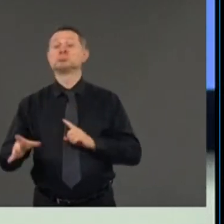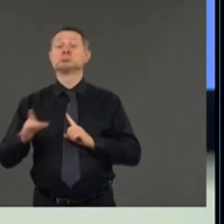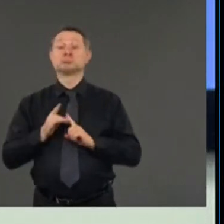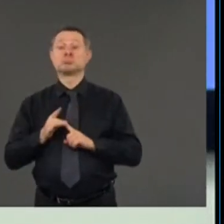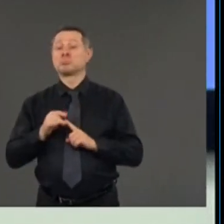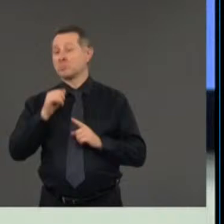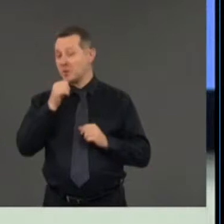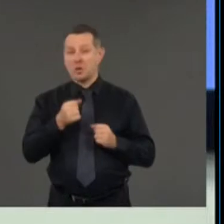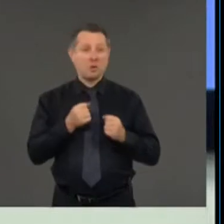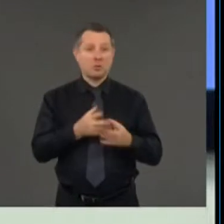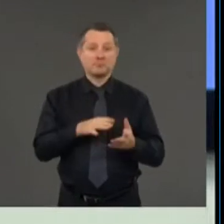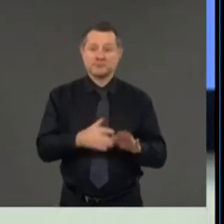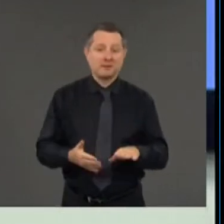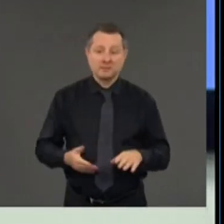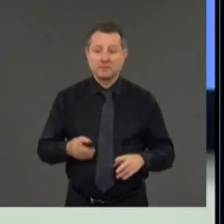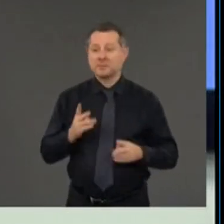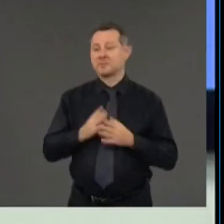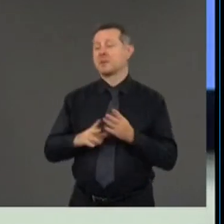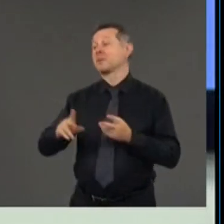of their demise.